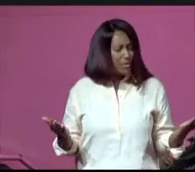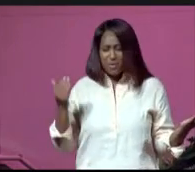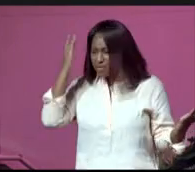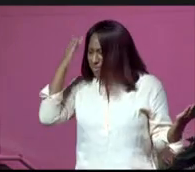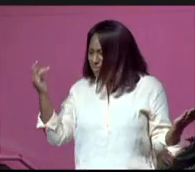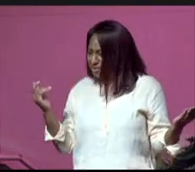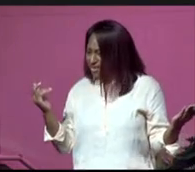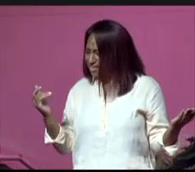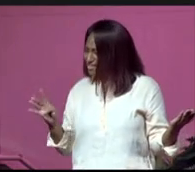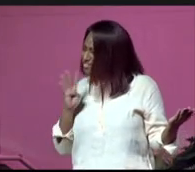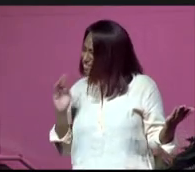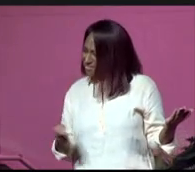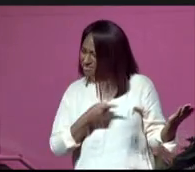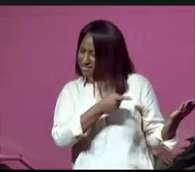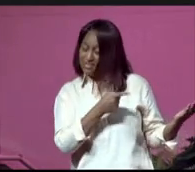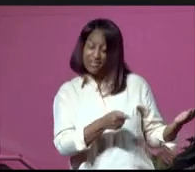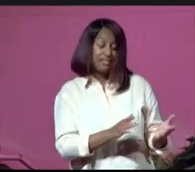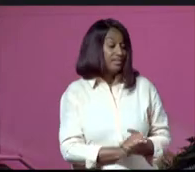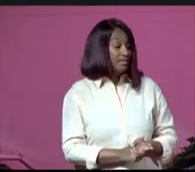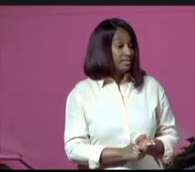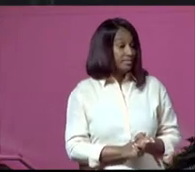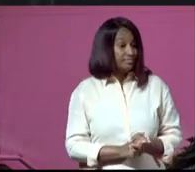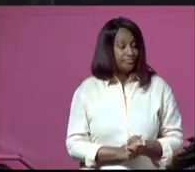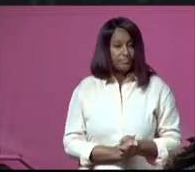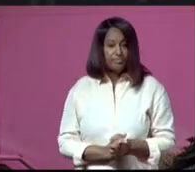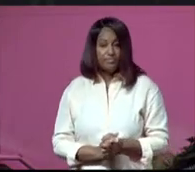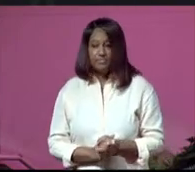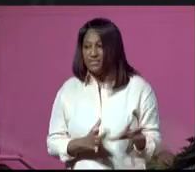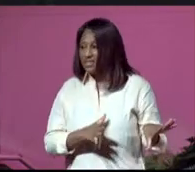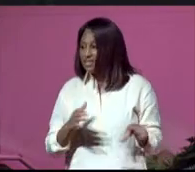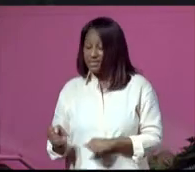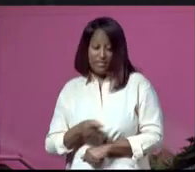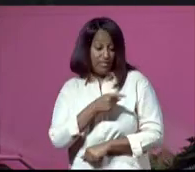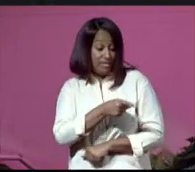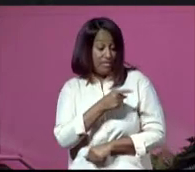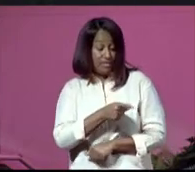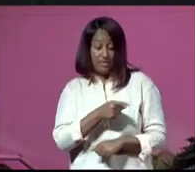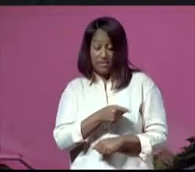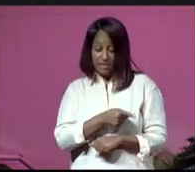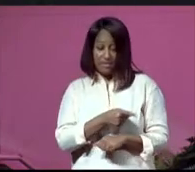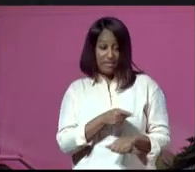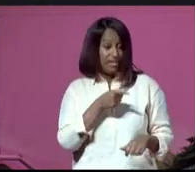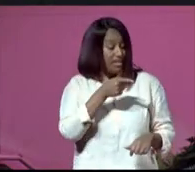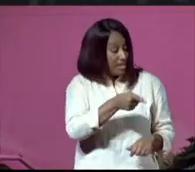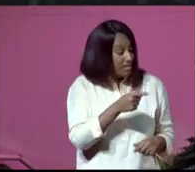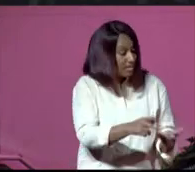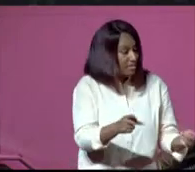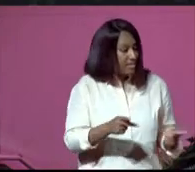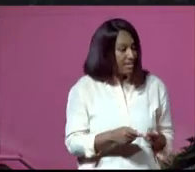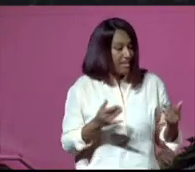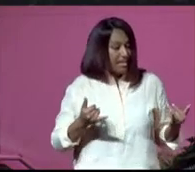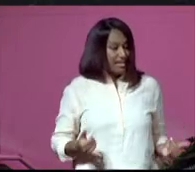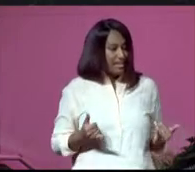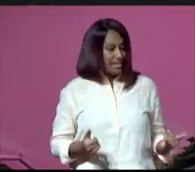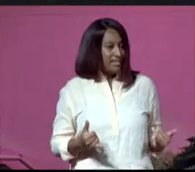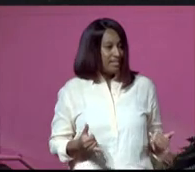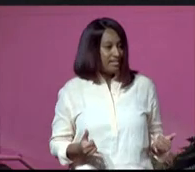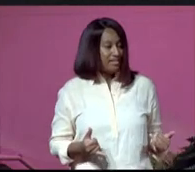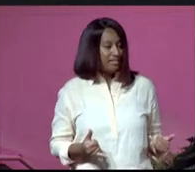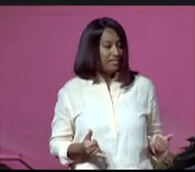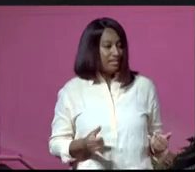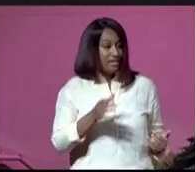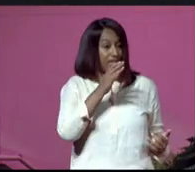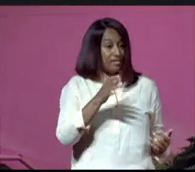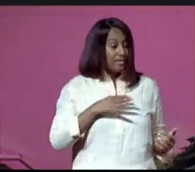talking with her? Here's the verse. Then, leaving her water jar, the woman went back to the town and said to the